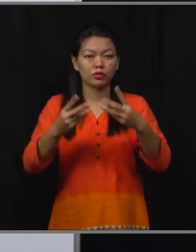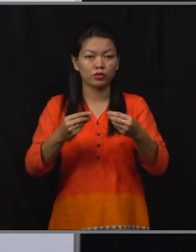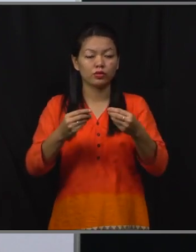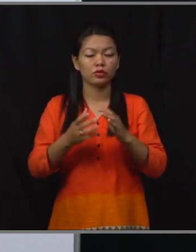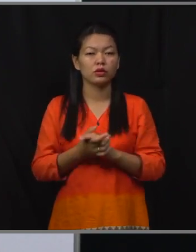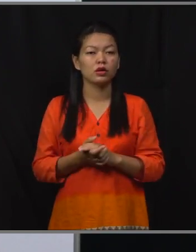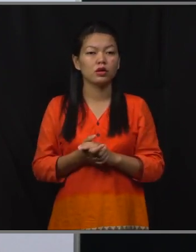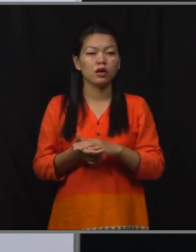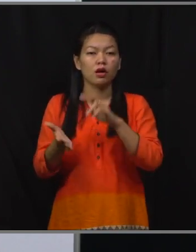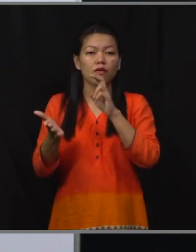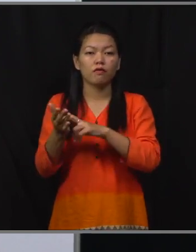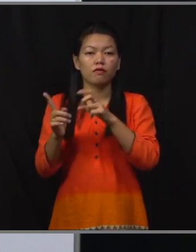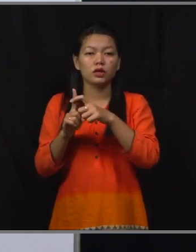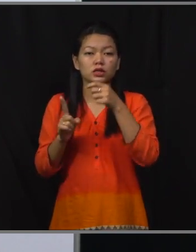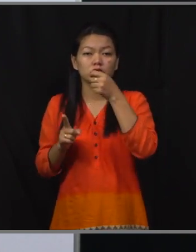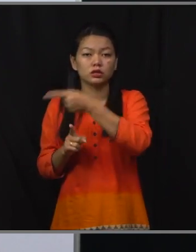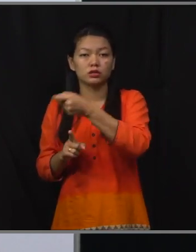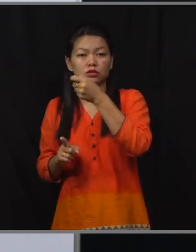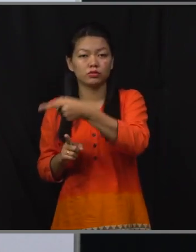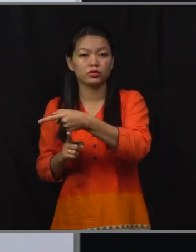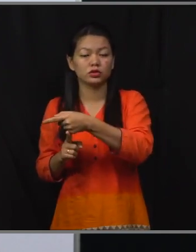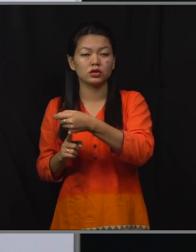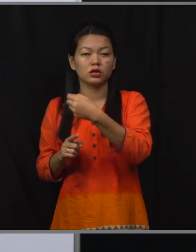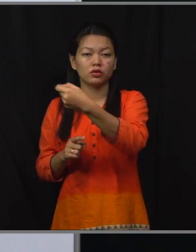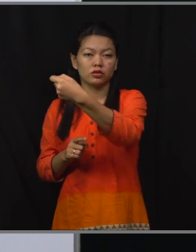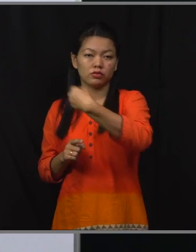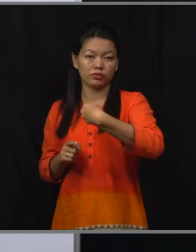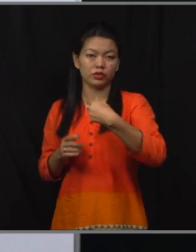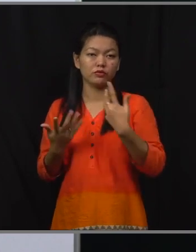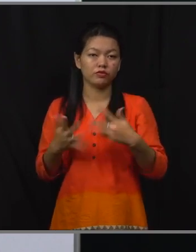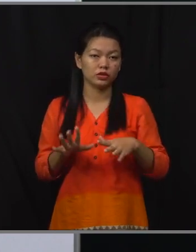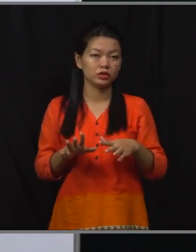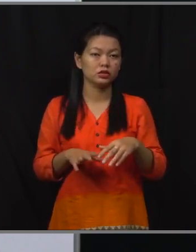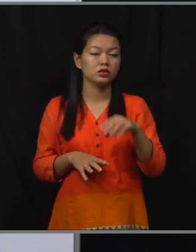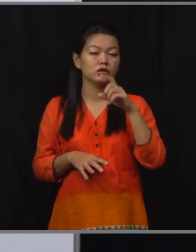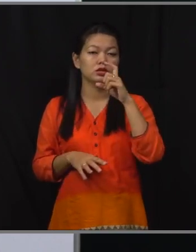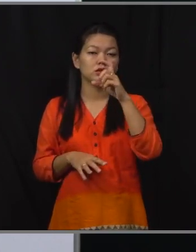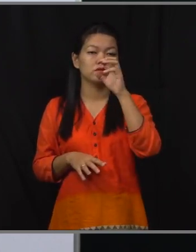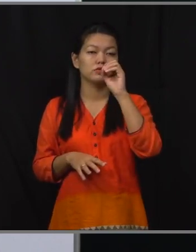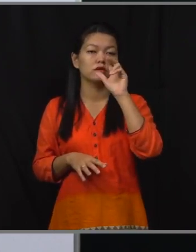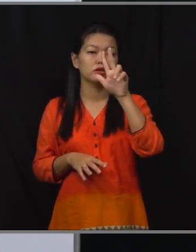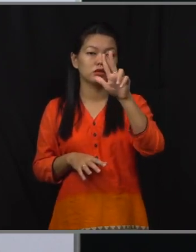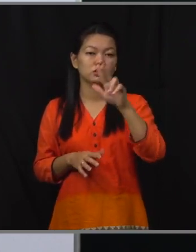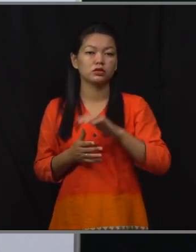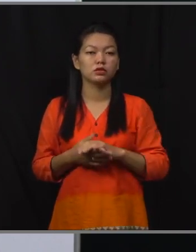received. Fixed interest on fixed deposits has been already received. That is 708.